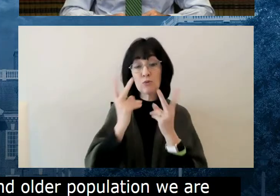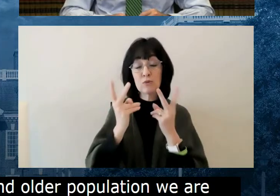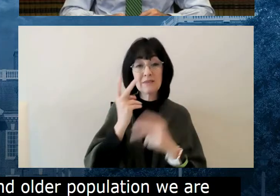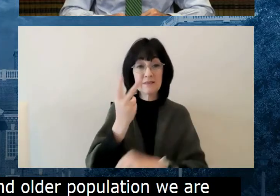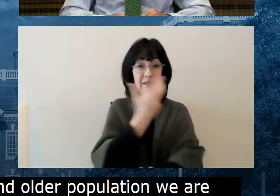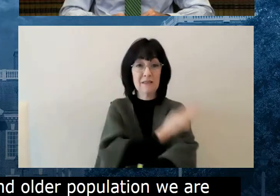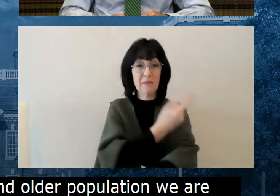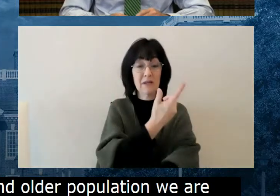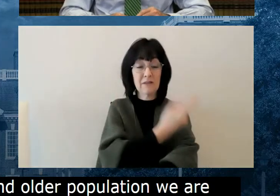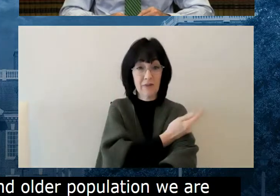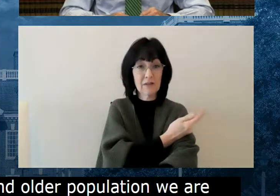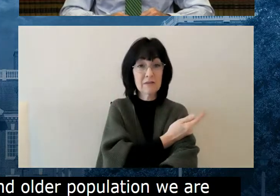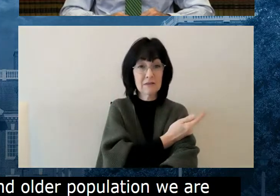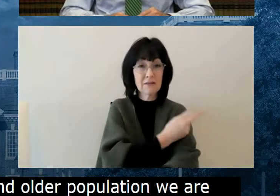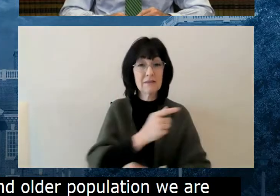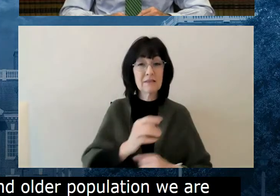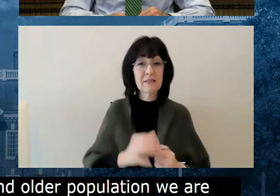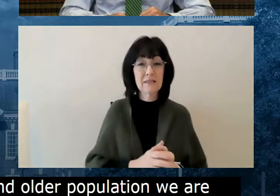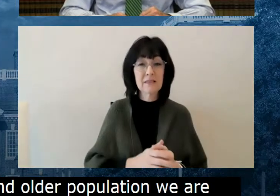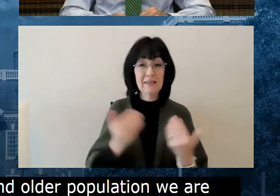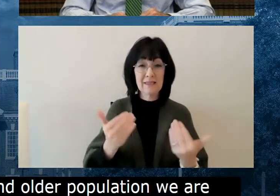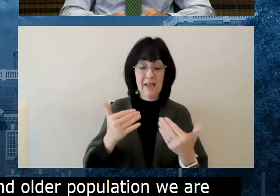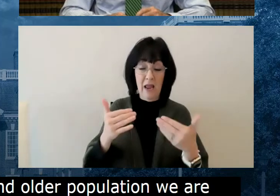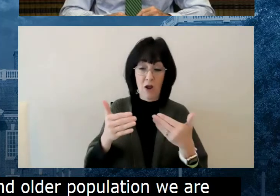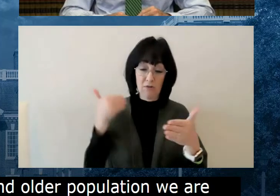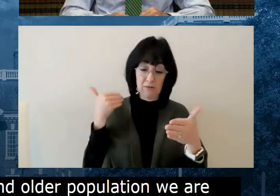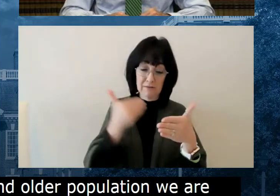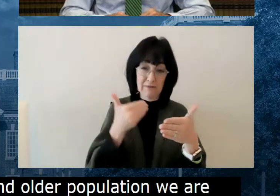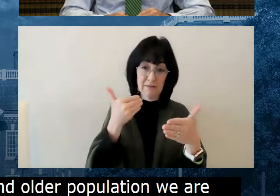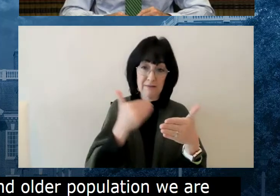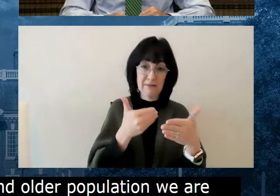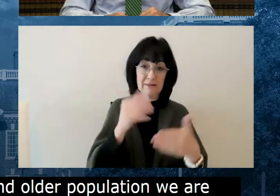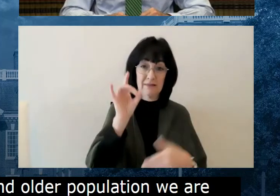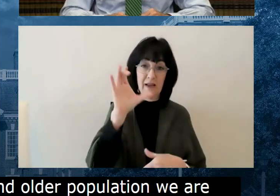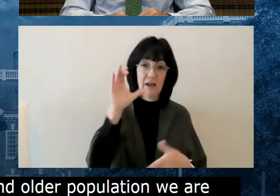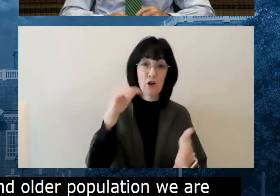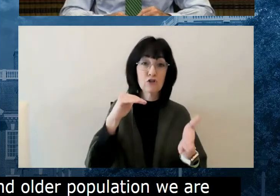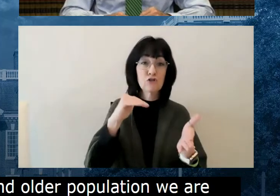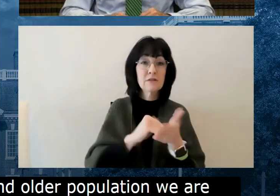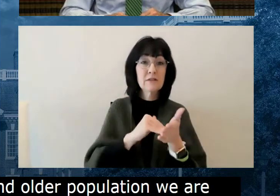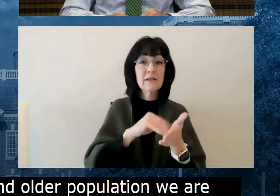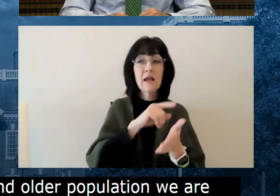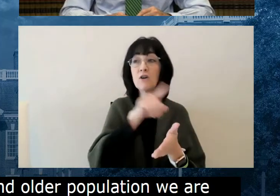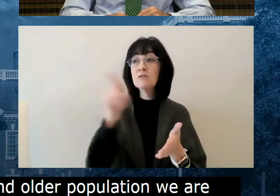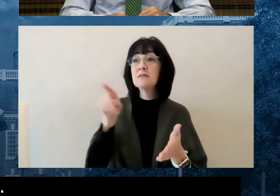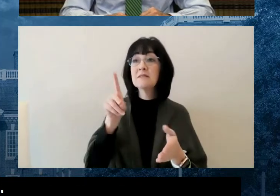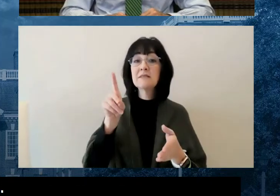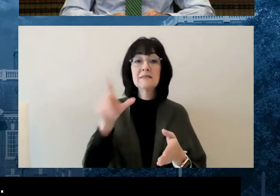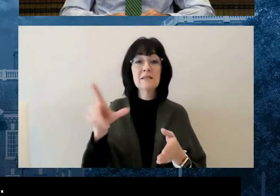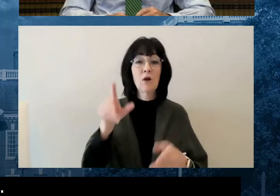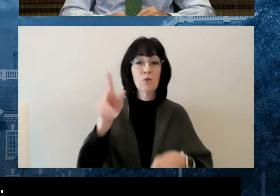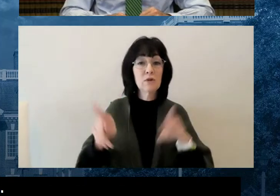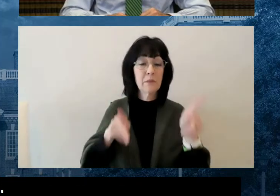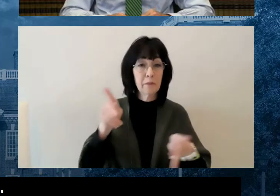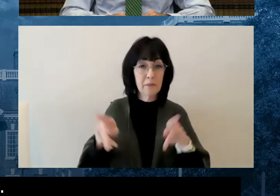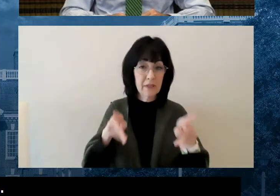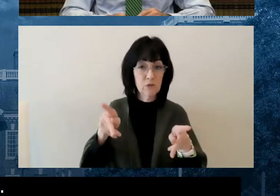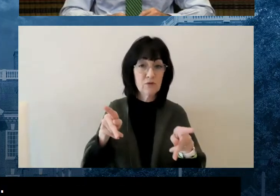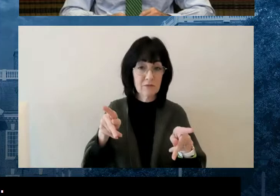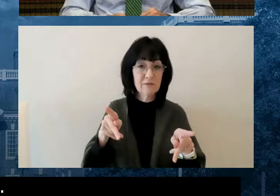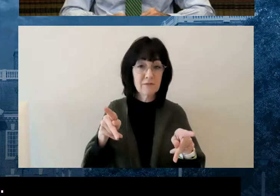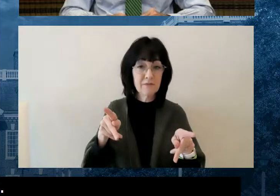see, closing in on 800,000. Fully vaccinated Delawareans, 308, almost